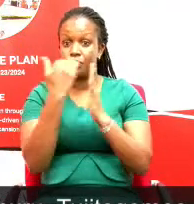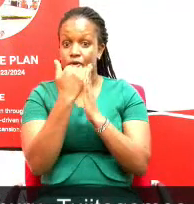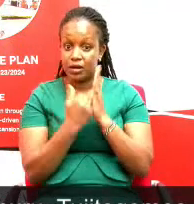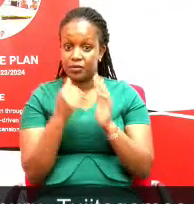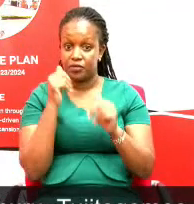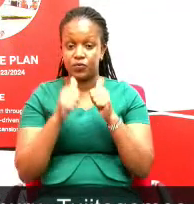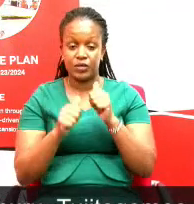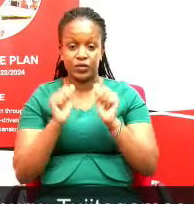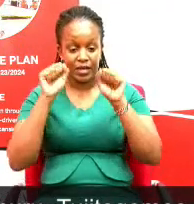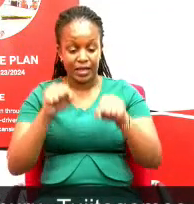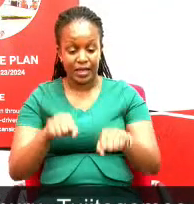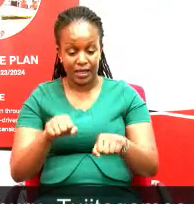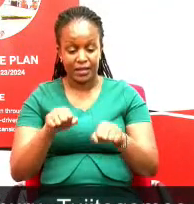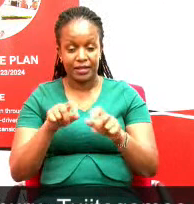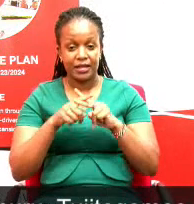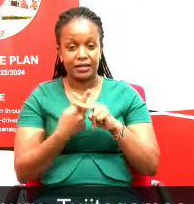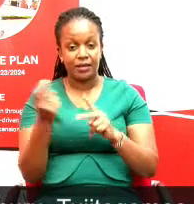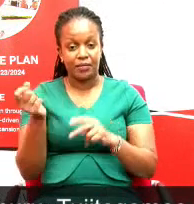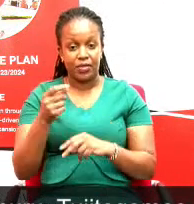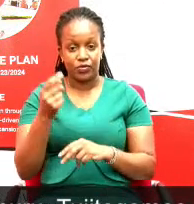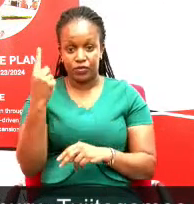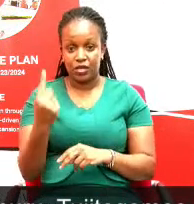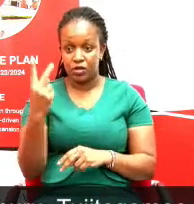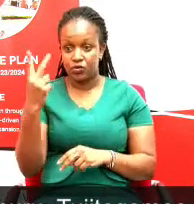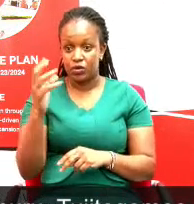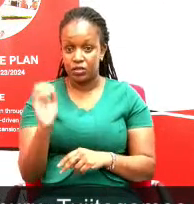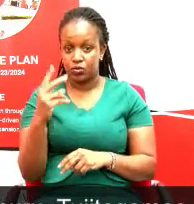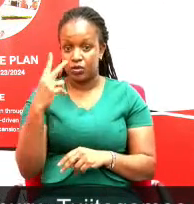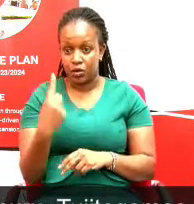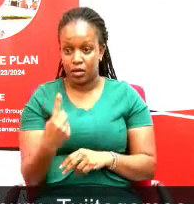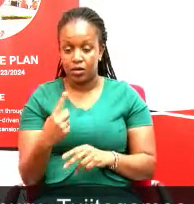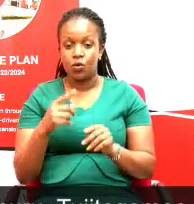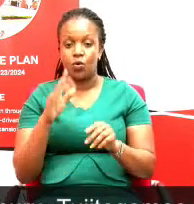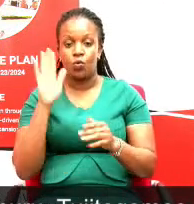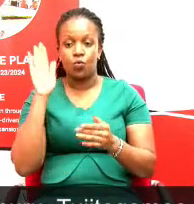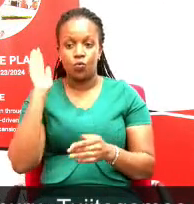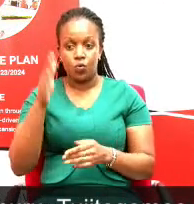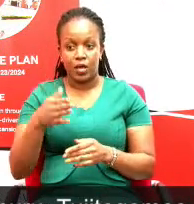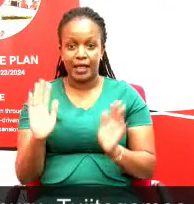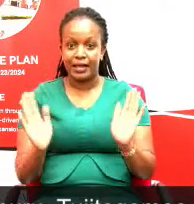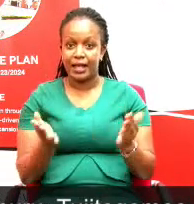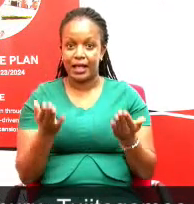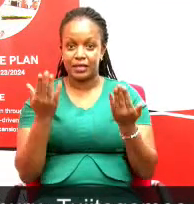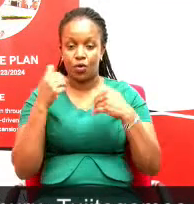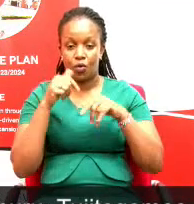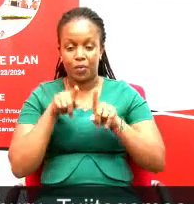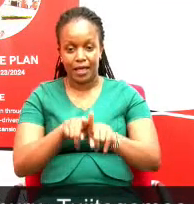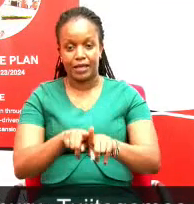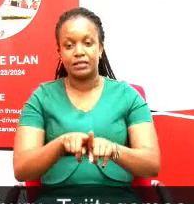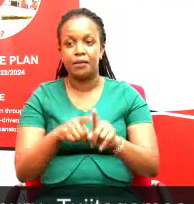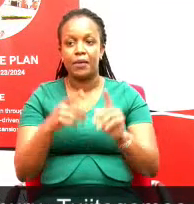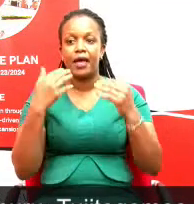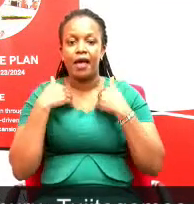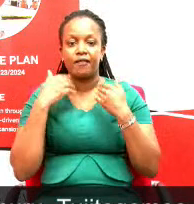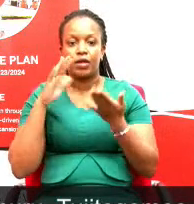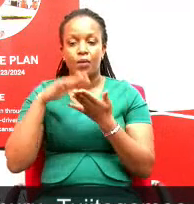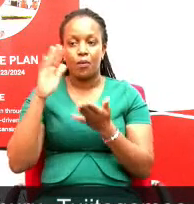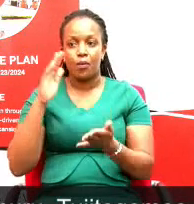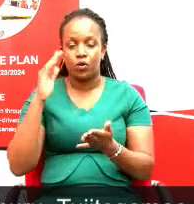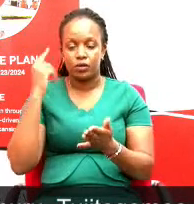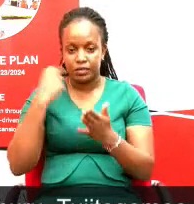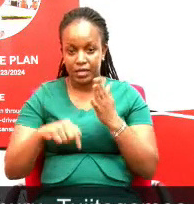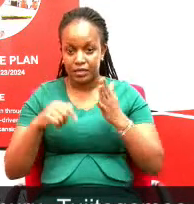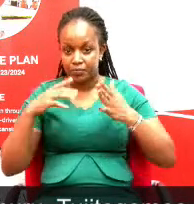became effective 1st of January 2021, will improve revenue collection through enhanced compliance by bringing more taxpayers into the tax